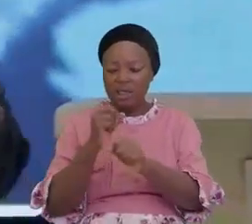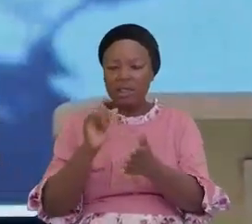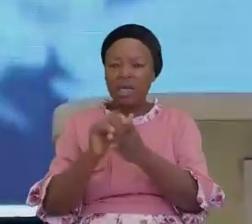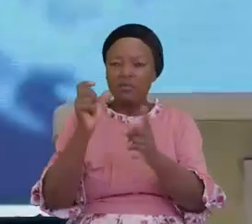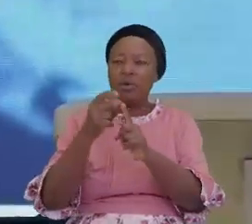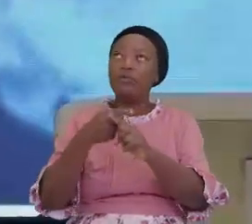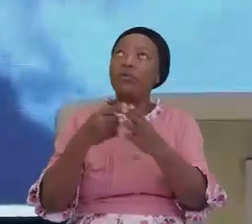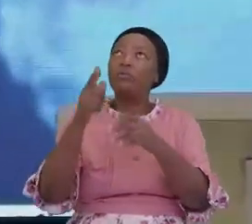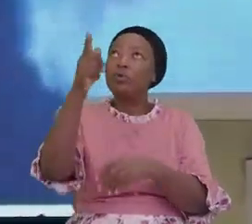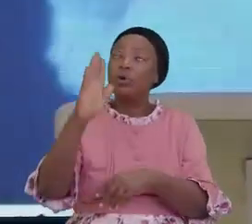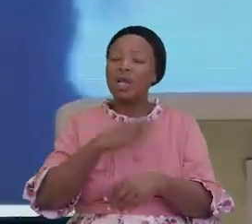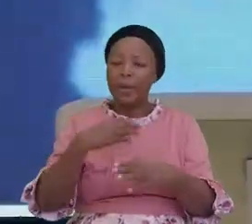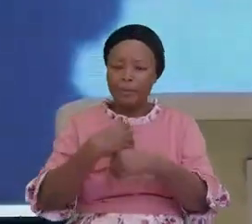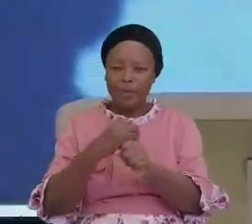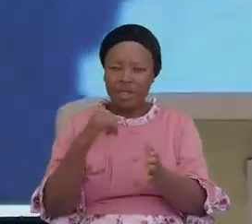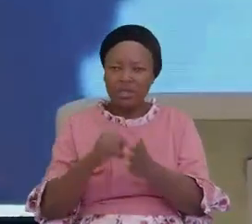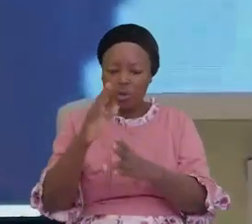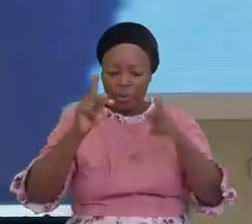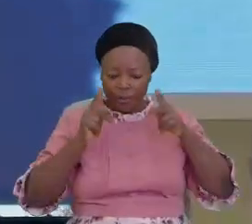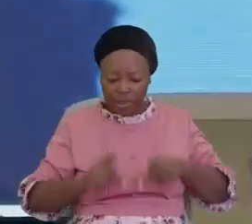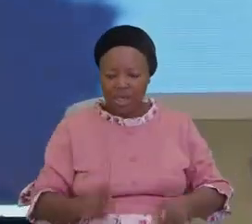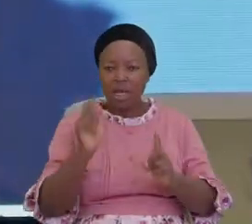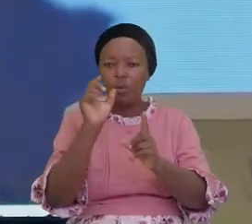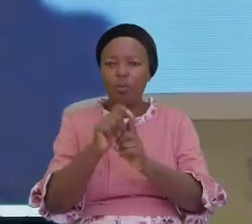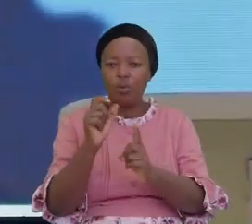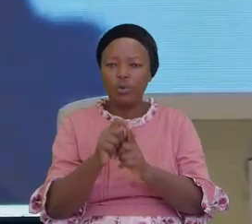and it makes it your personal word.